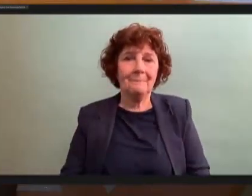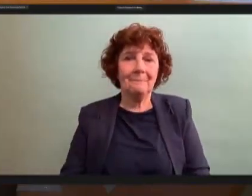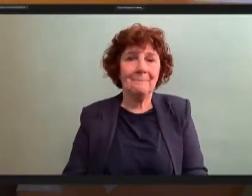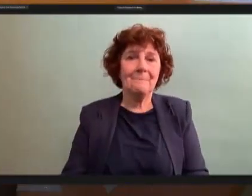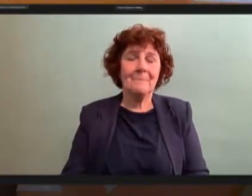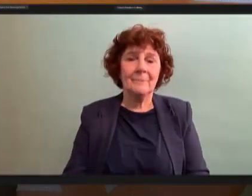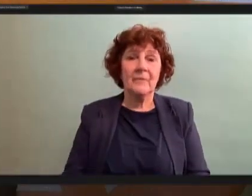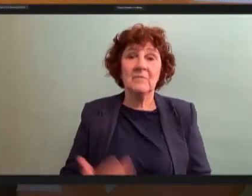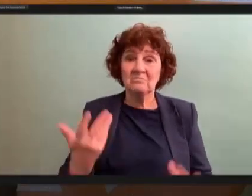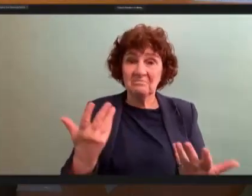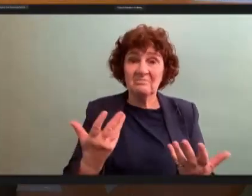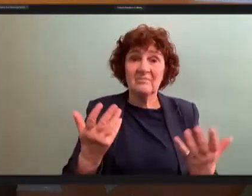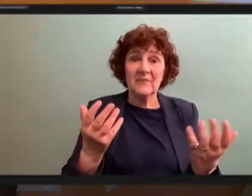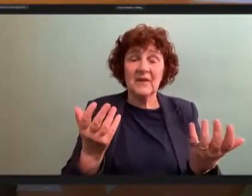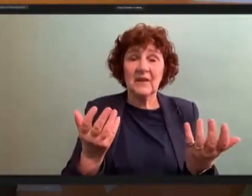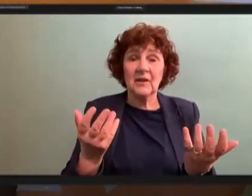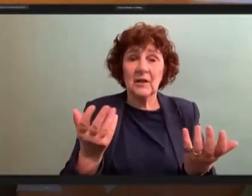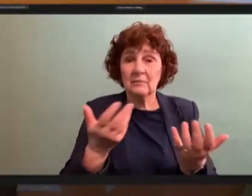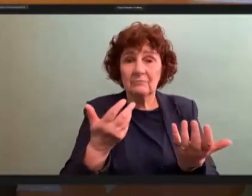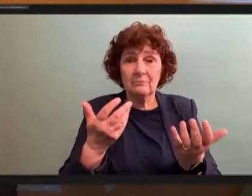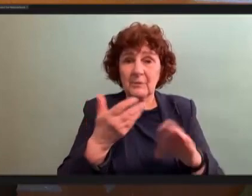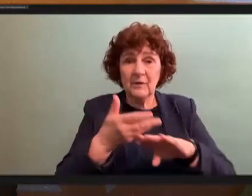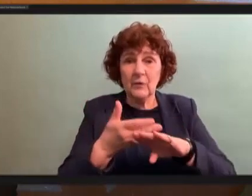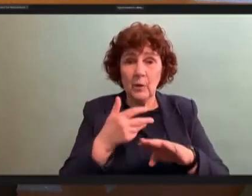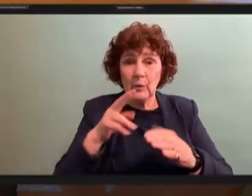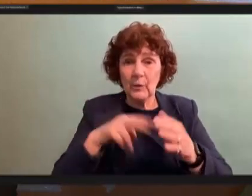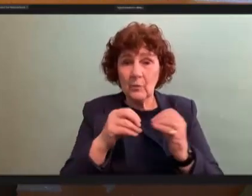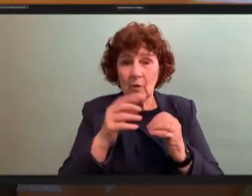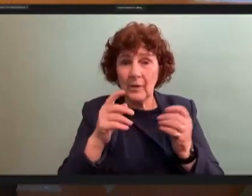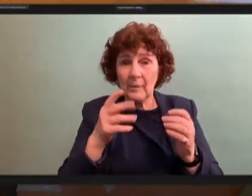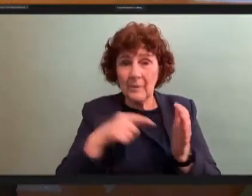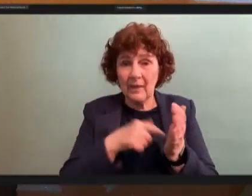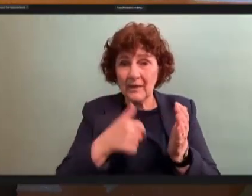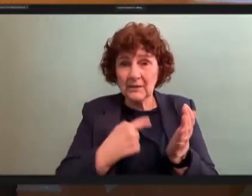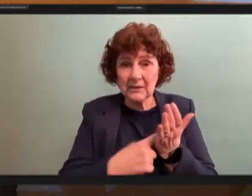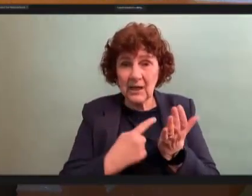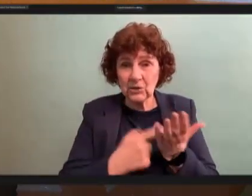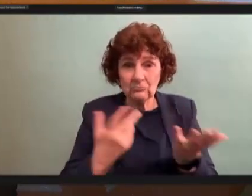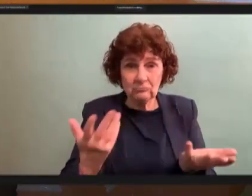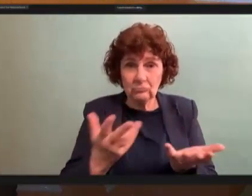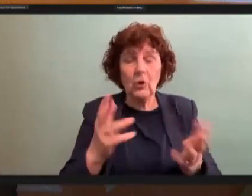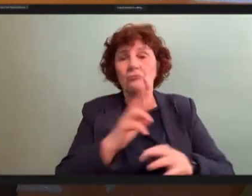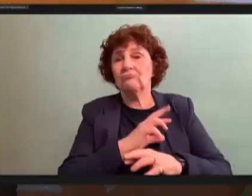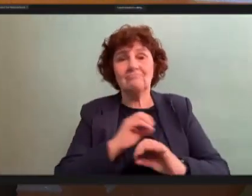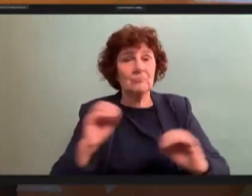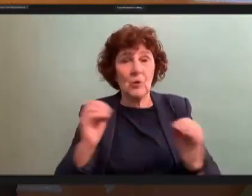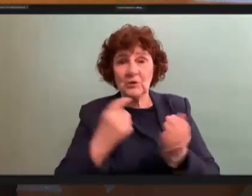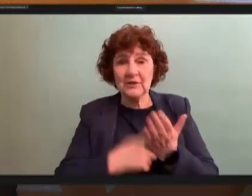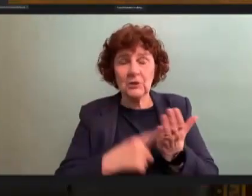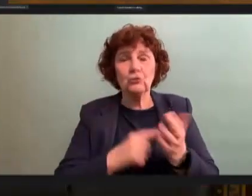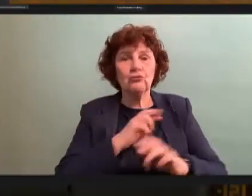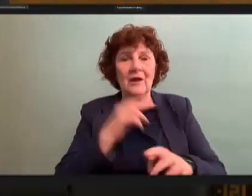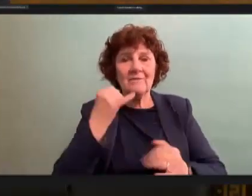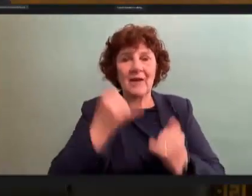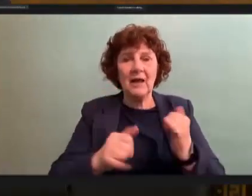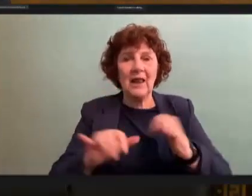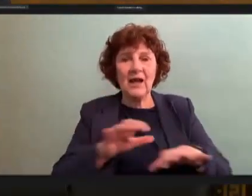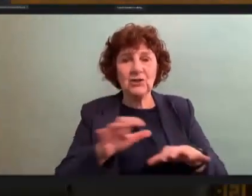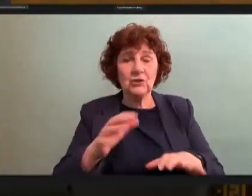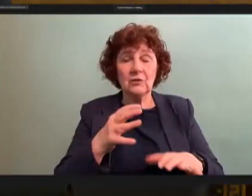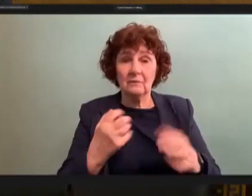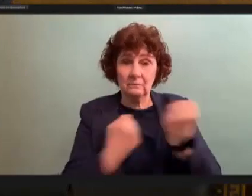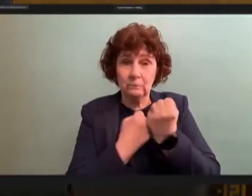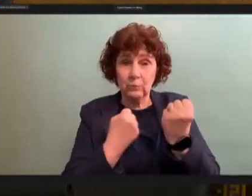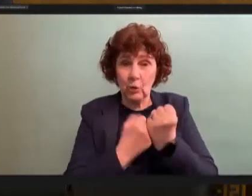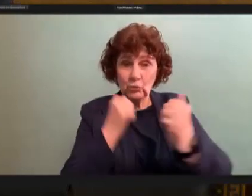Further reading title of the bill. Is any discussion on the bill? Seeing none, the bill is now ready for final action. All in favor of the passage of the bill will vote